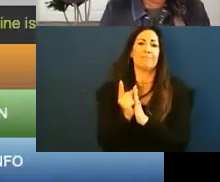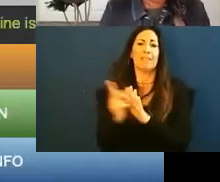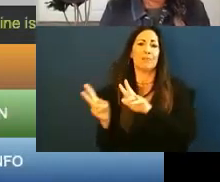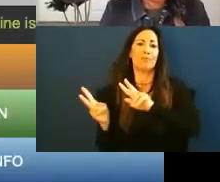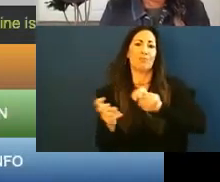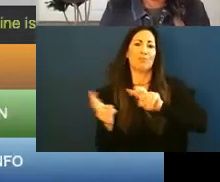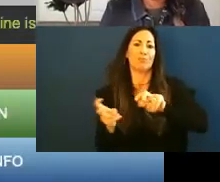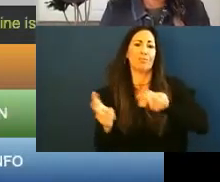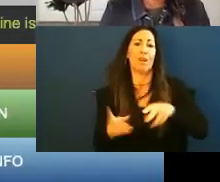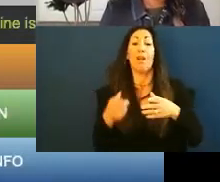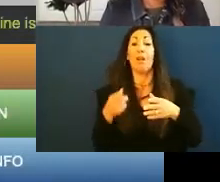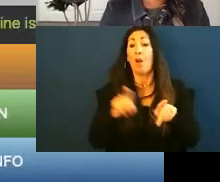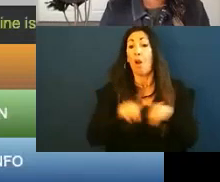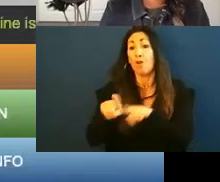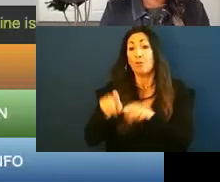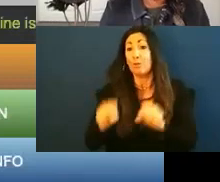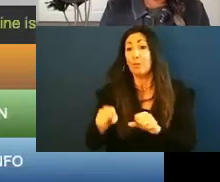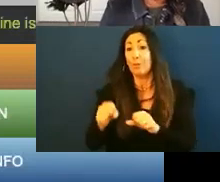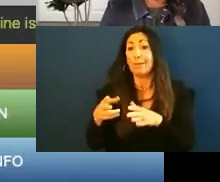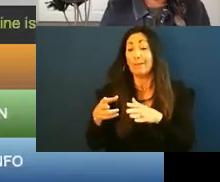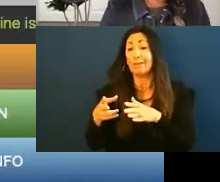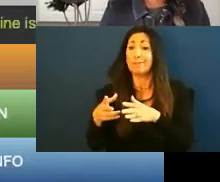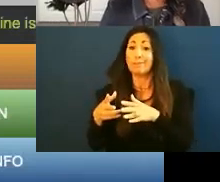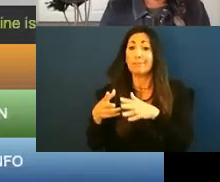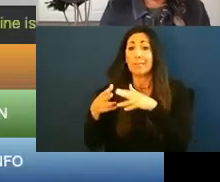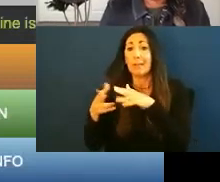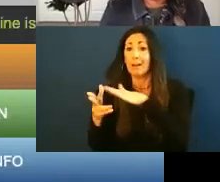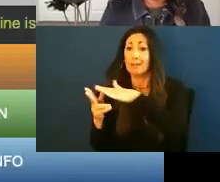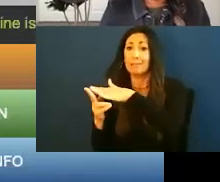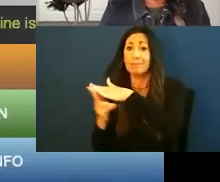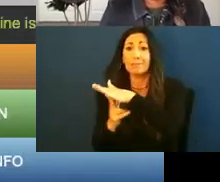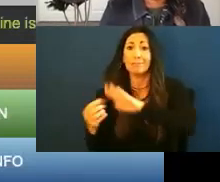You can also cut and paste this.